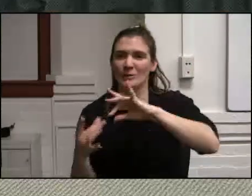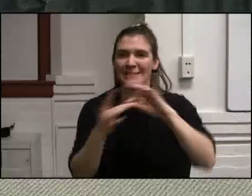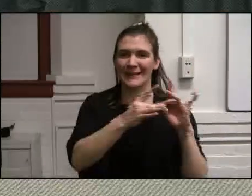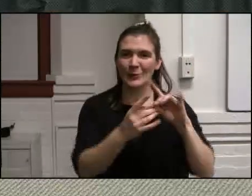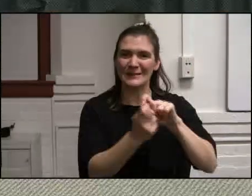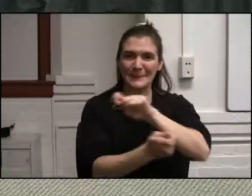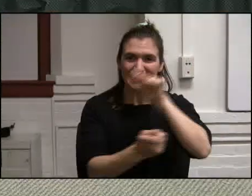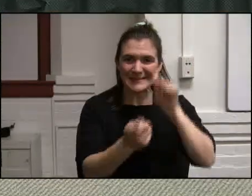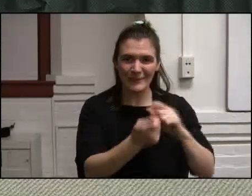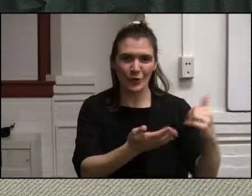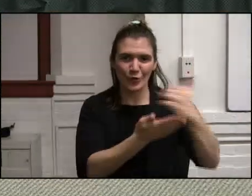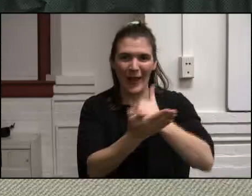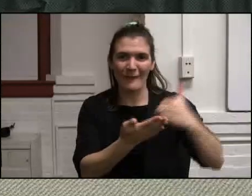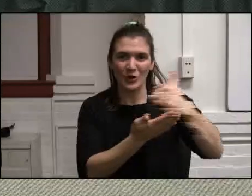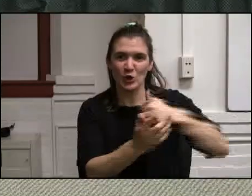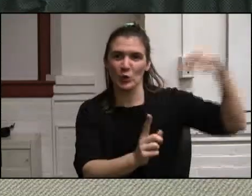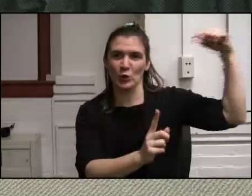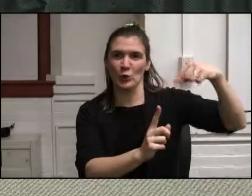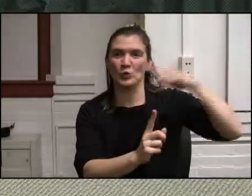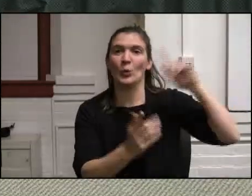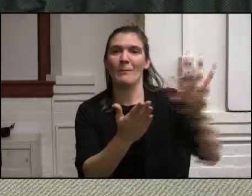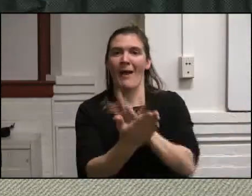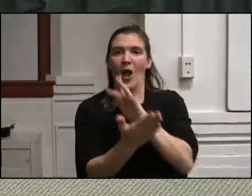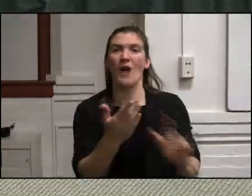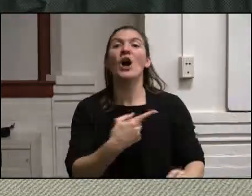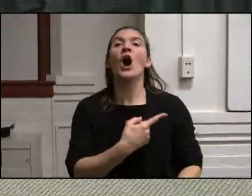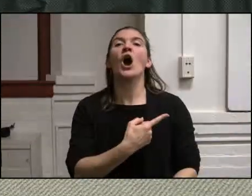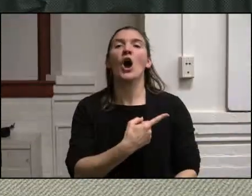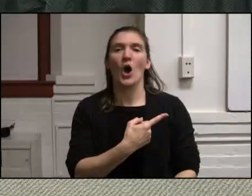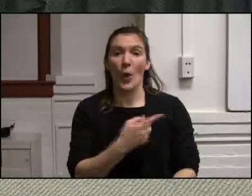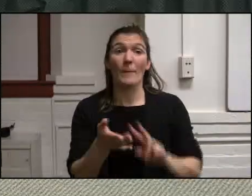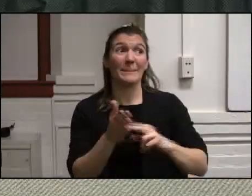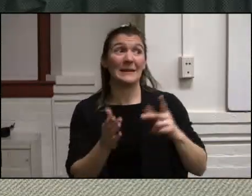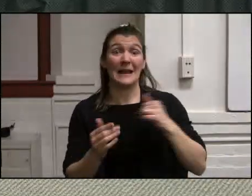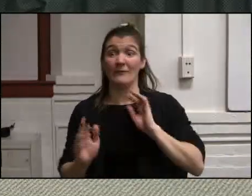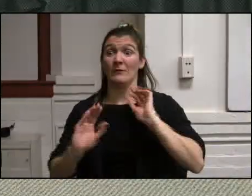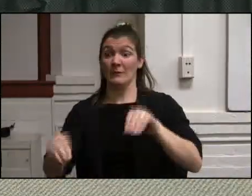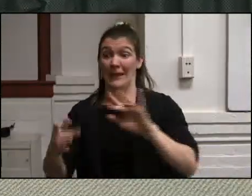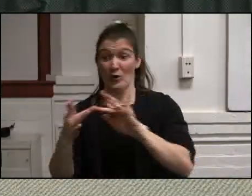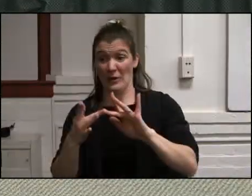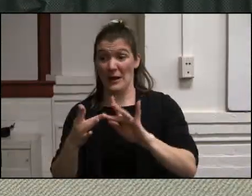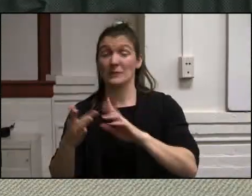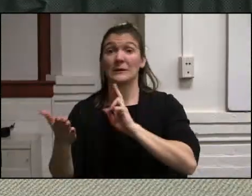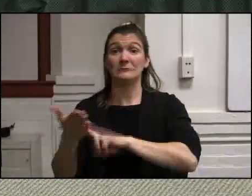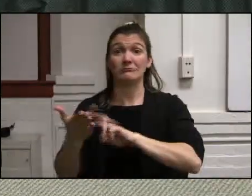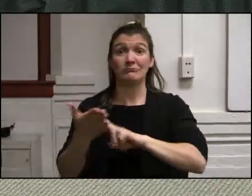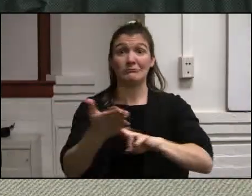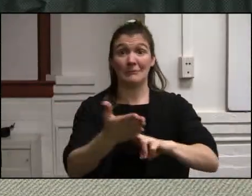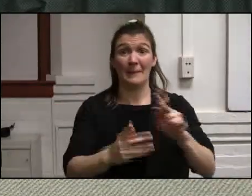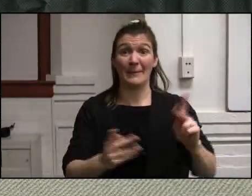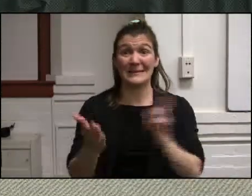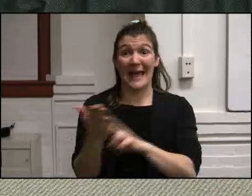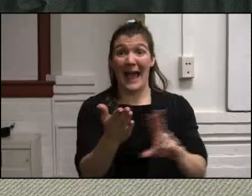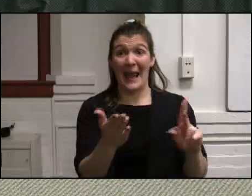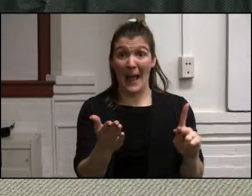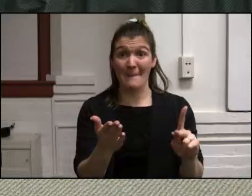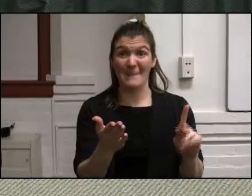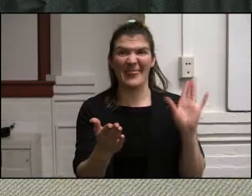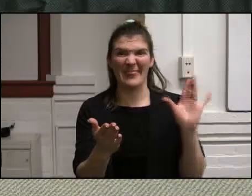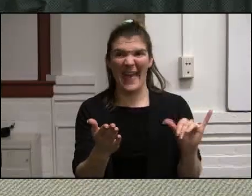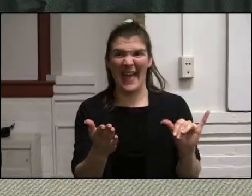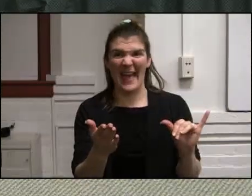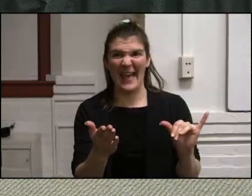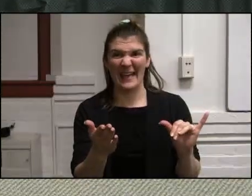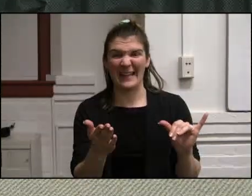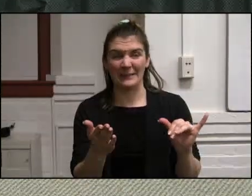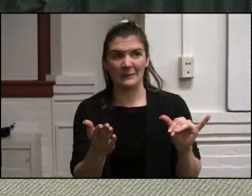to a specific revenue stream that will pay off the bond. So that would be subscribers for this service, which we would be competing with. But it can be for a very